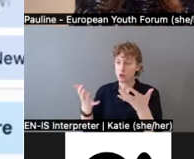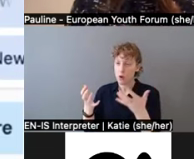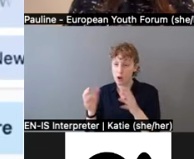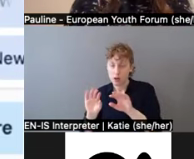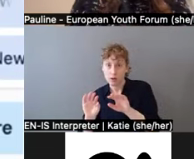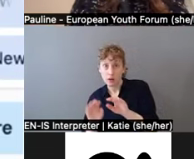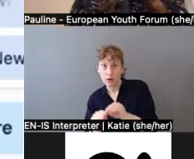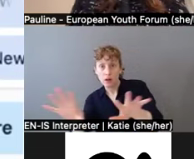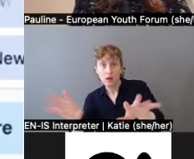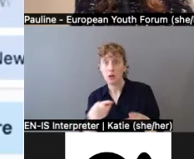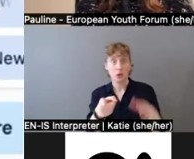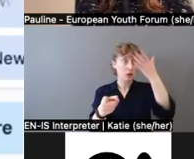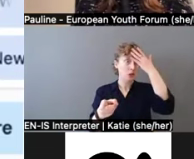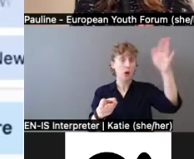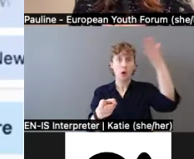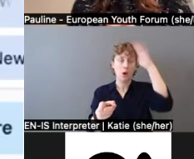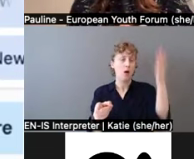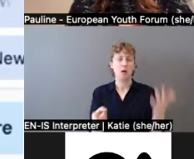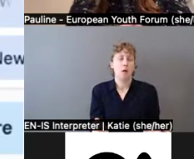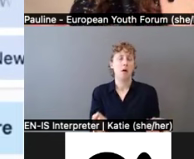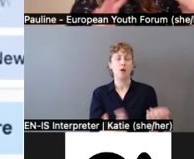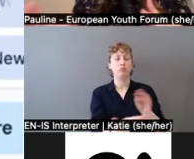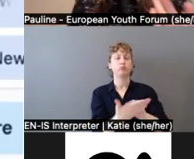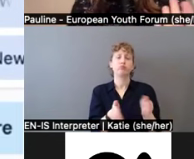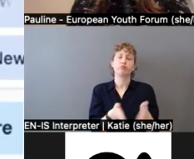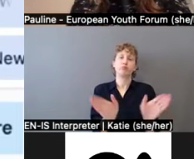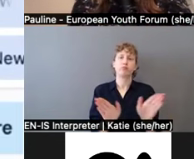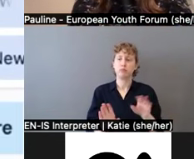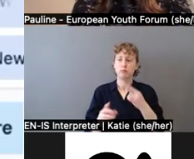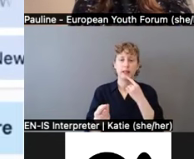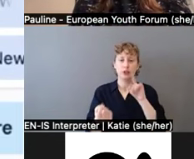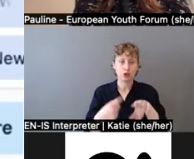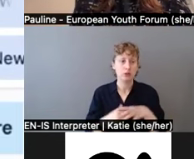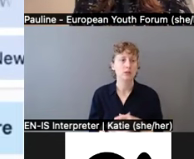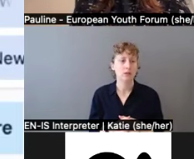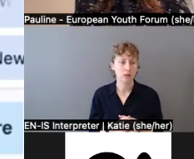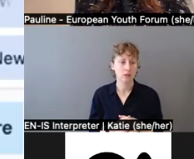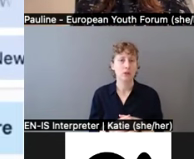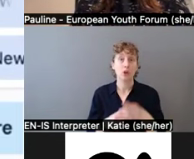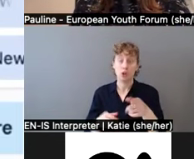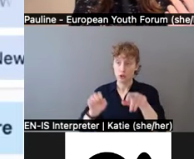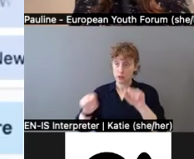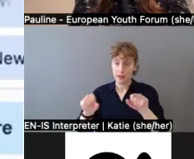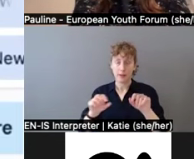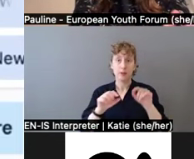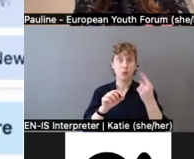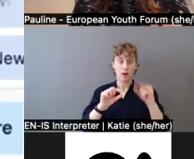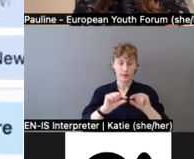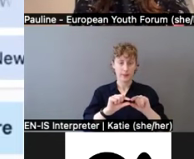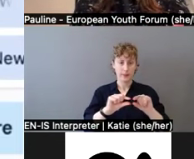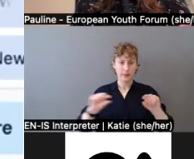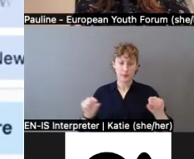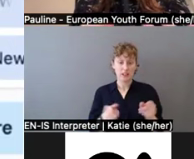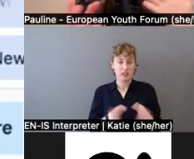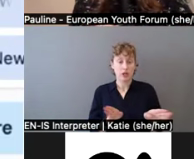also fine. You can also be generic. You can also write a general budget line and then write in the remarks section that this will still be